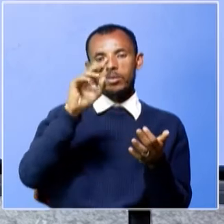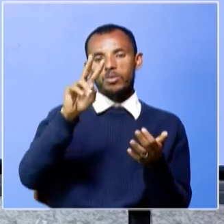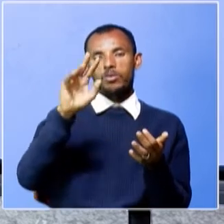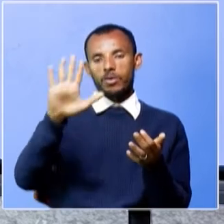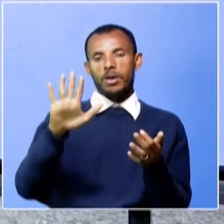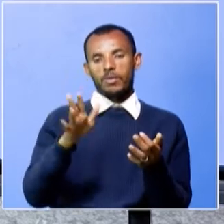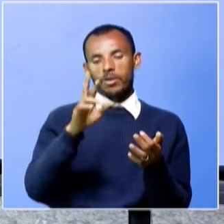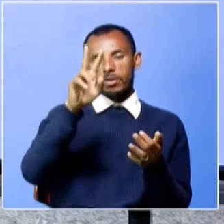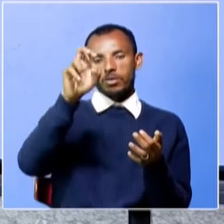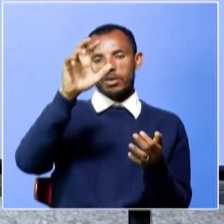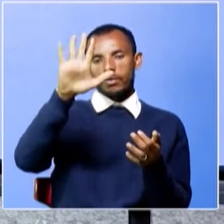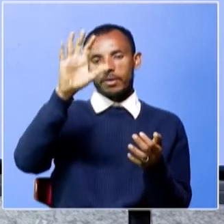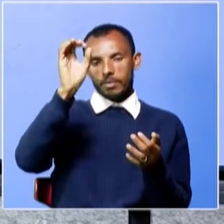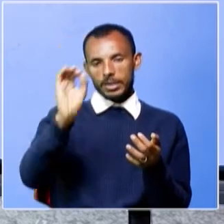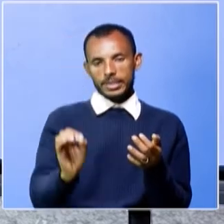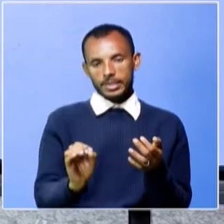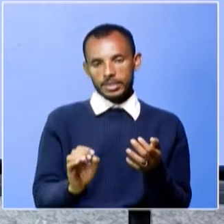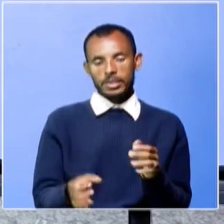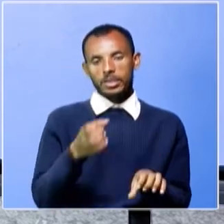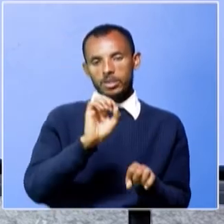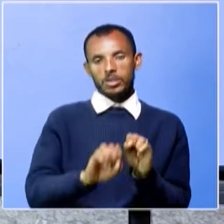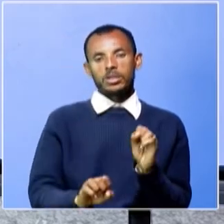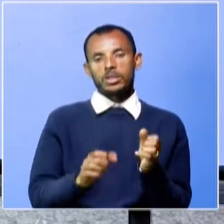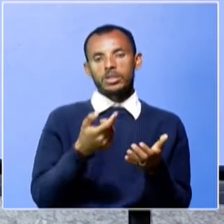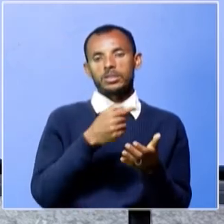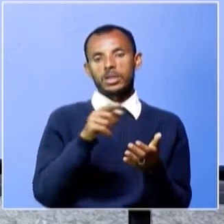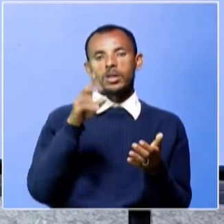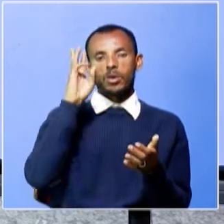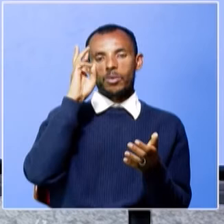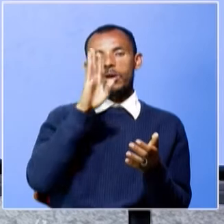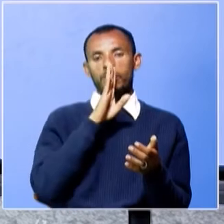or 25%, right? So there will be